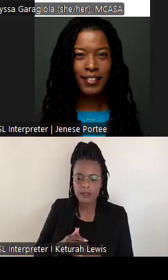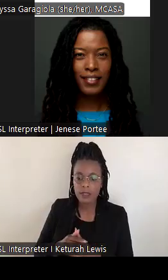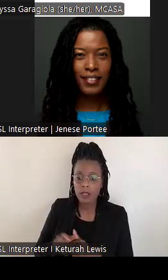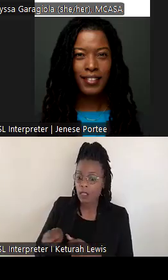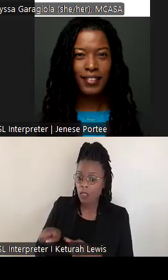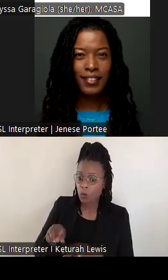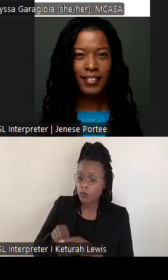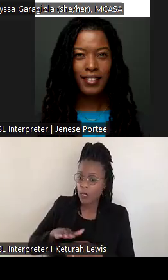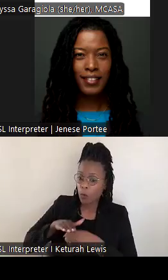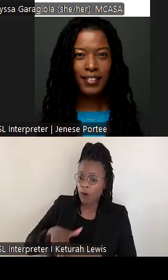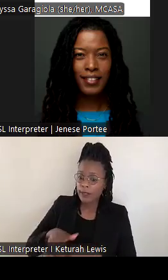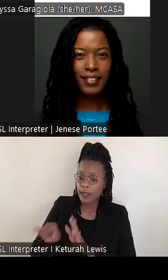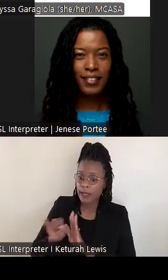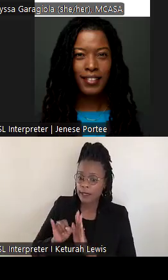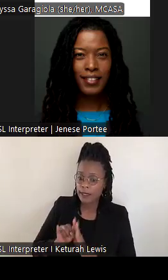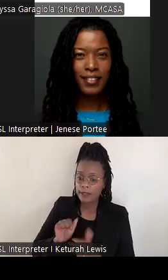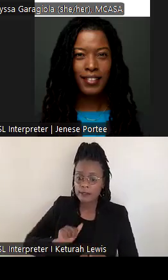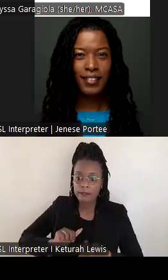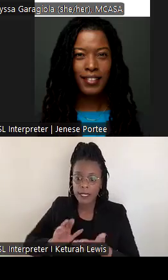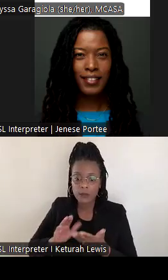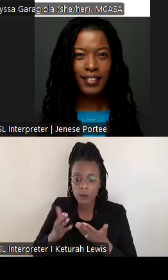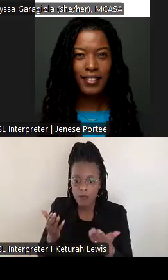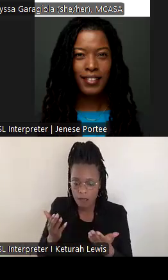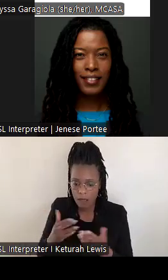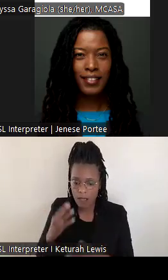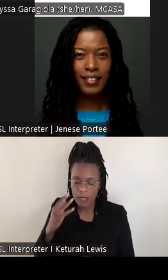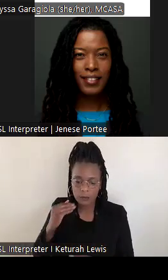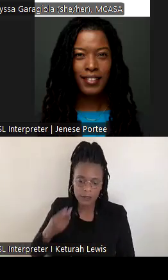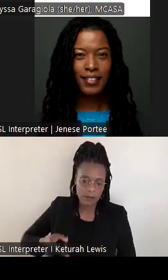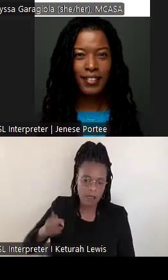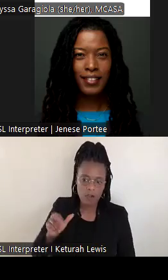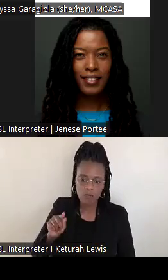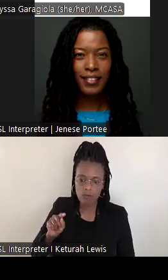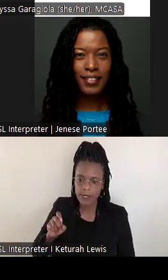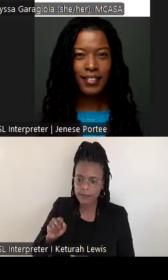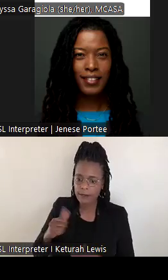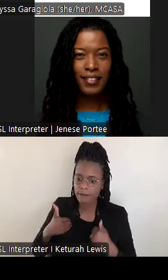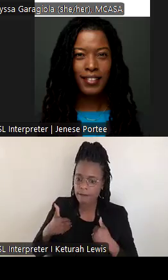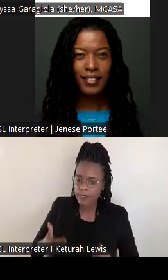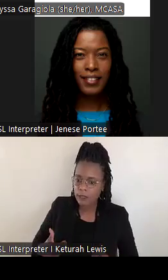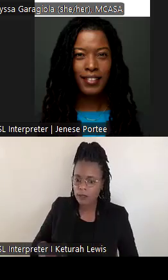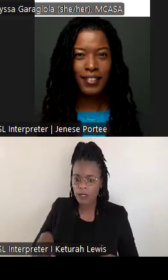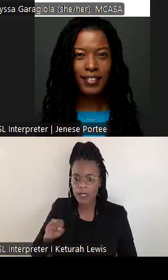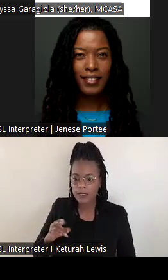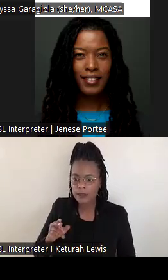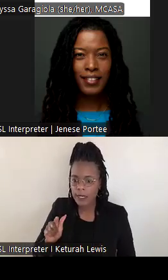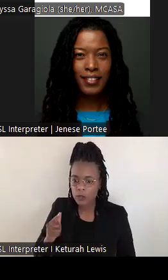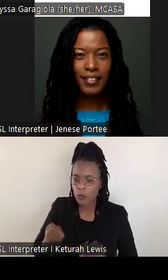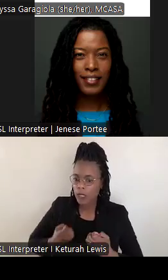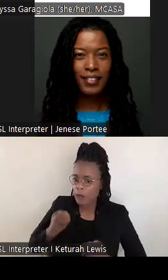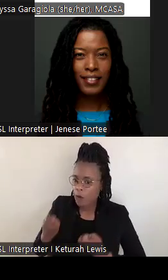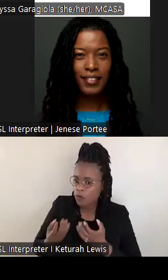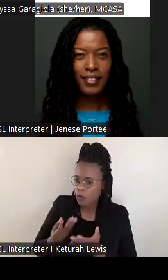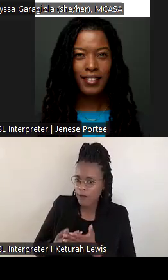financial violence due to systematic racism, homophobia, transphobia, and ableism. They have